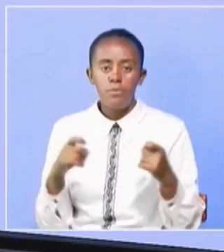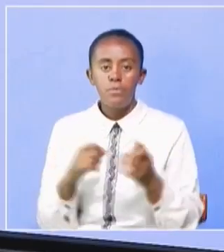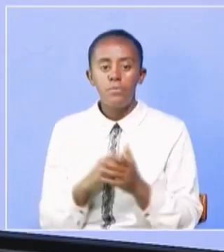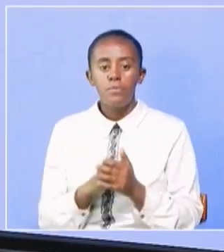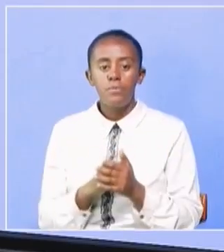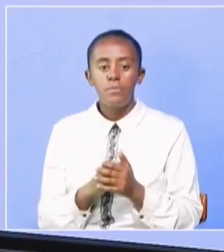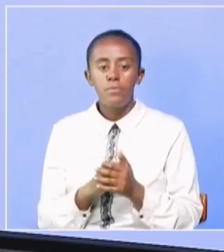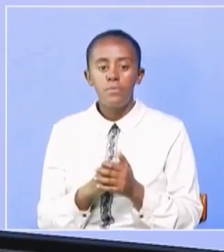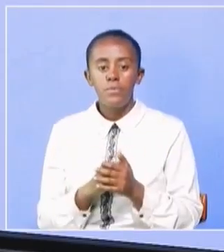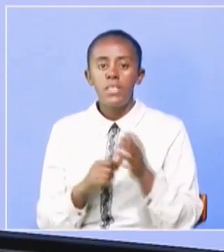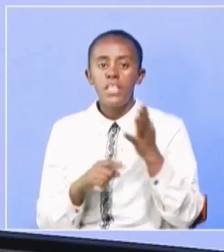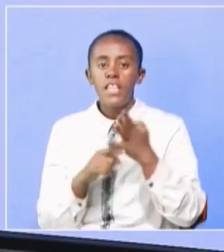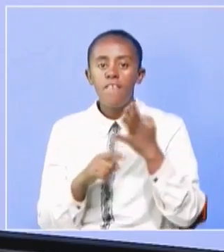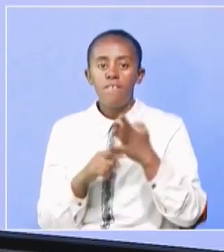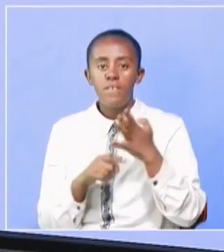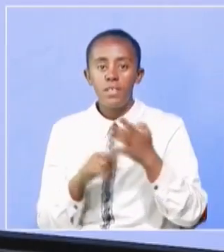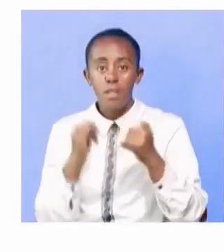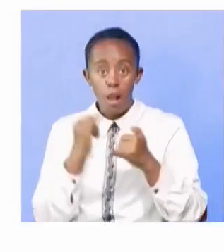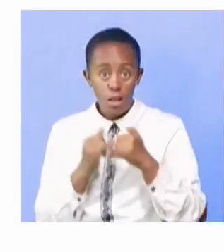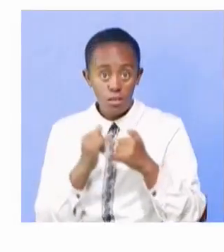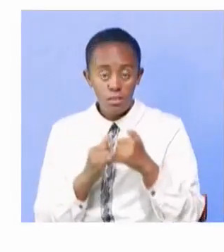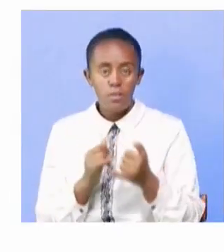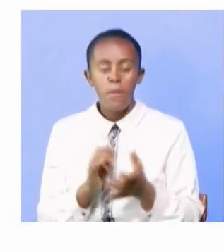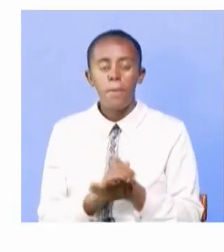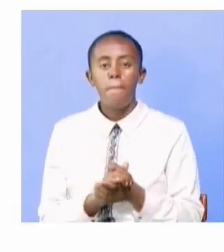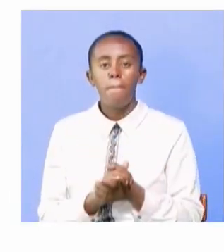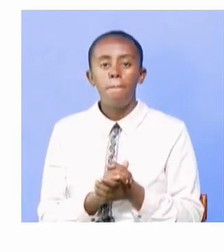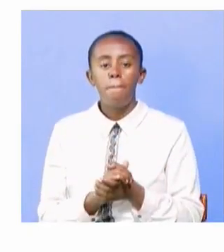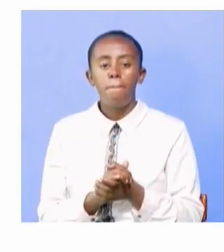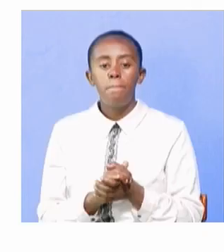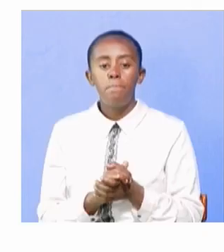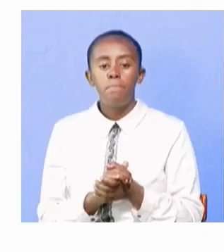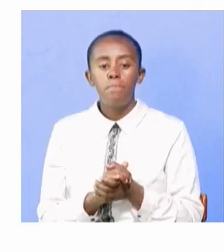fifth and the last one is